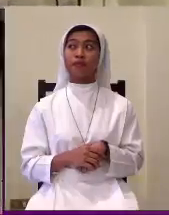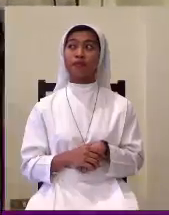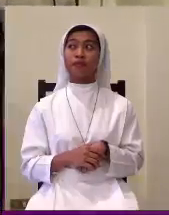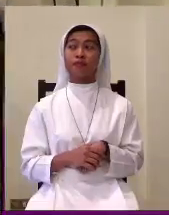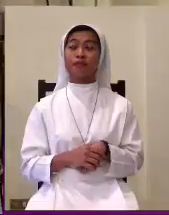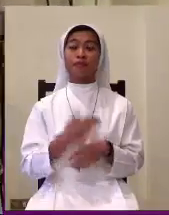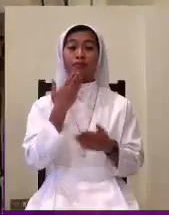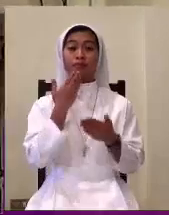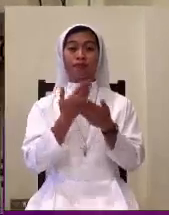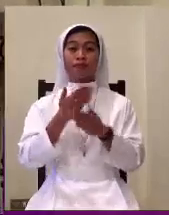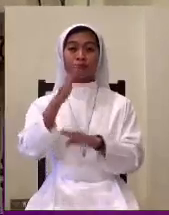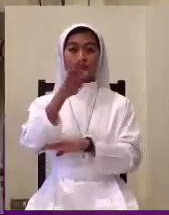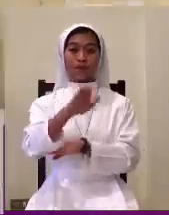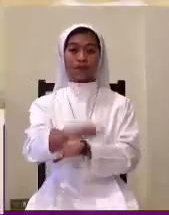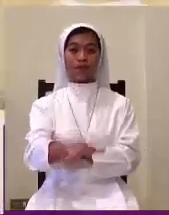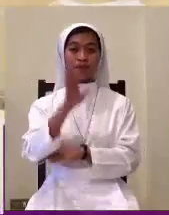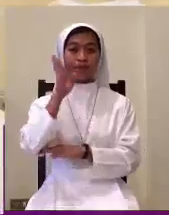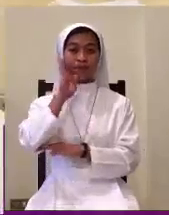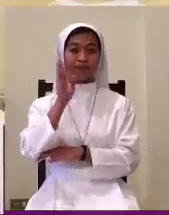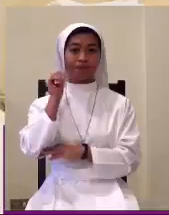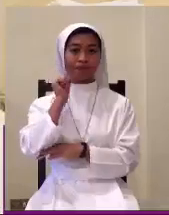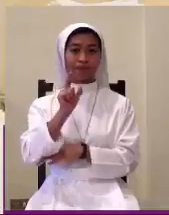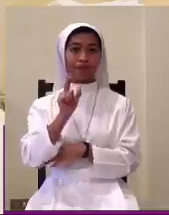Good afternoon, my dear brothers and sisters.